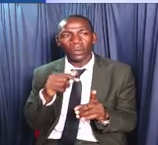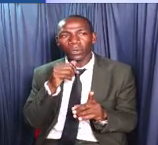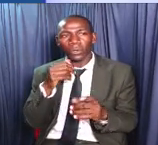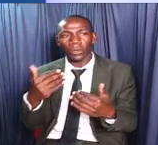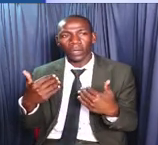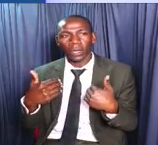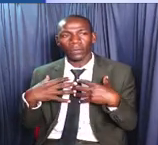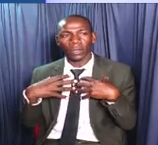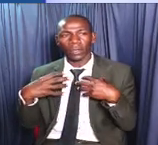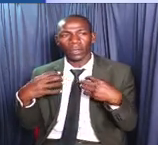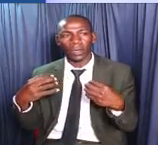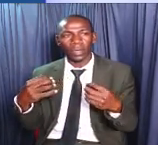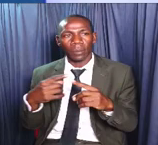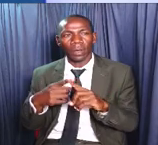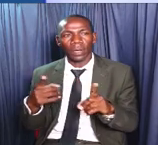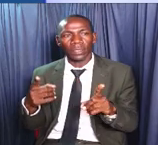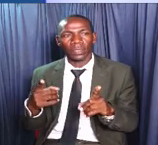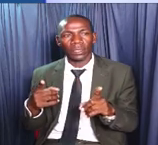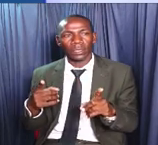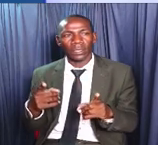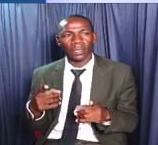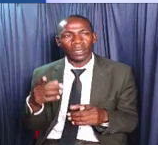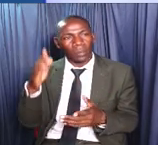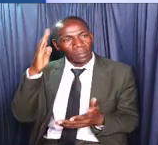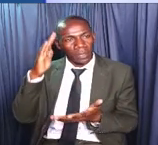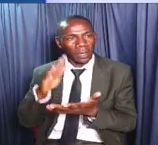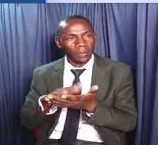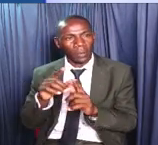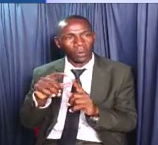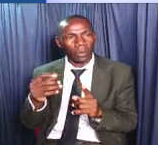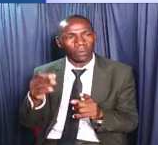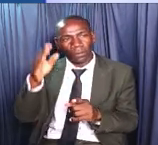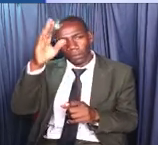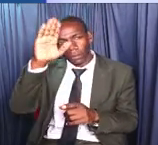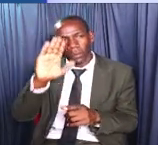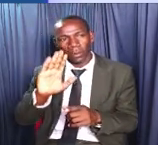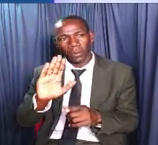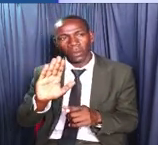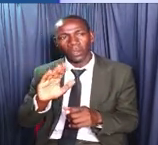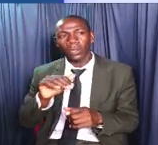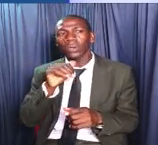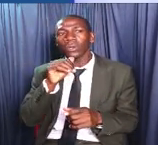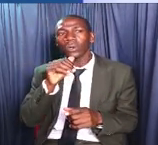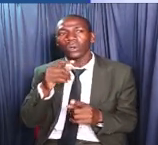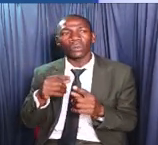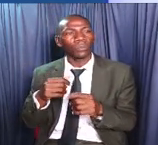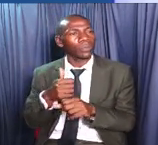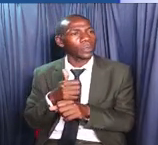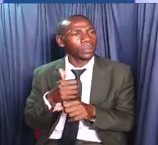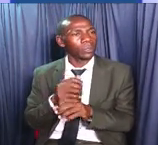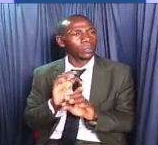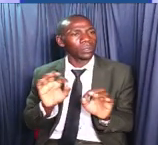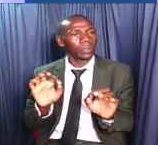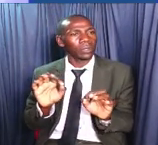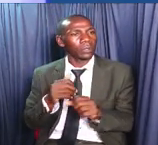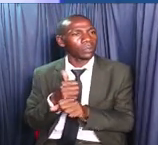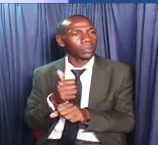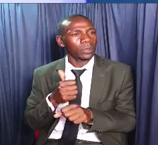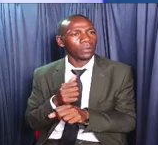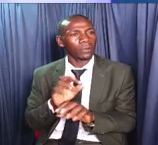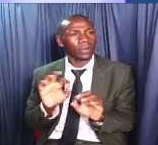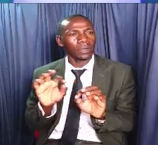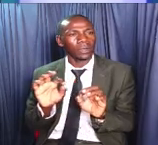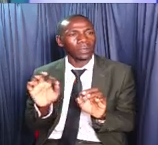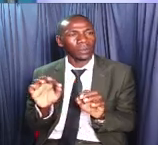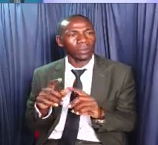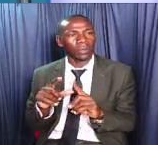kupona. She has not been healed. Lakini. But. Anaamini la Mungu. She believes in the word of God. Halineni mabaya. She doesn't speak ill. Hatukani. She doesn't